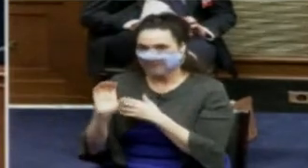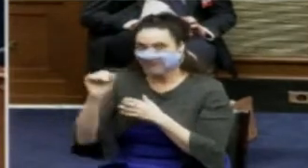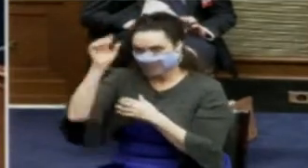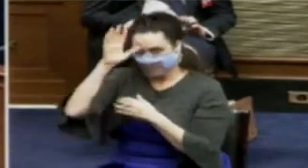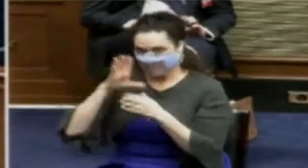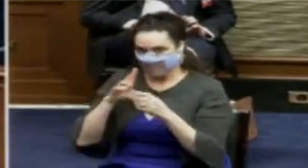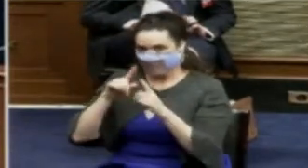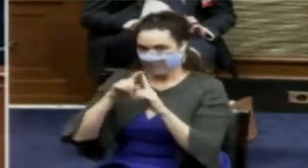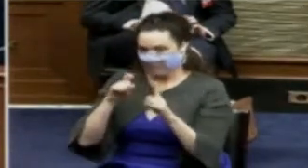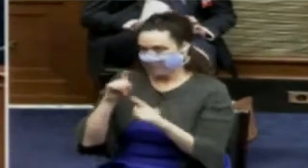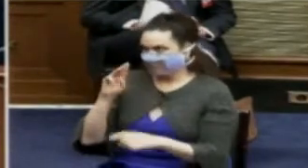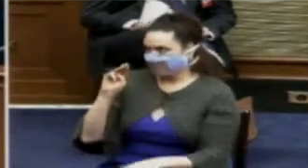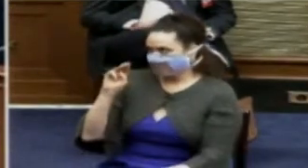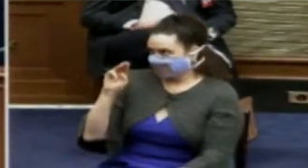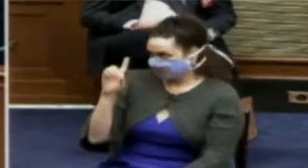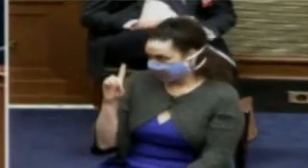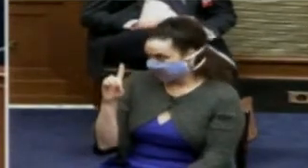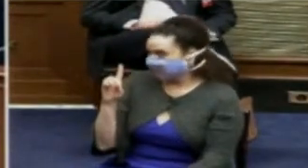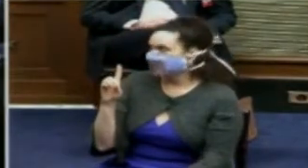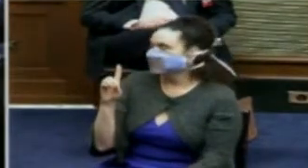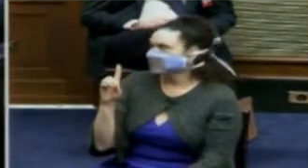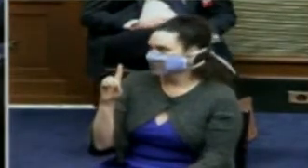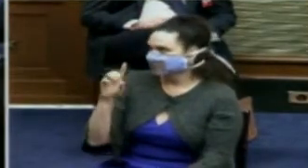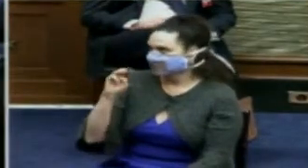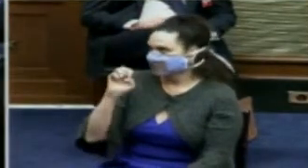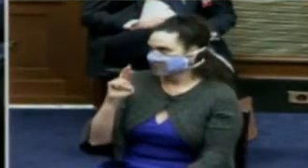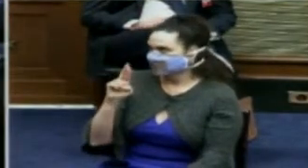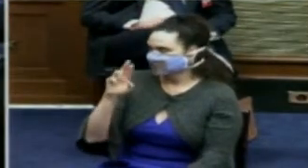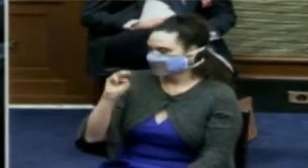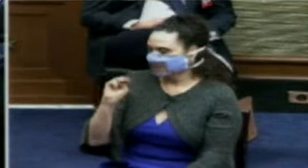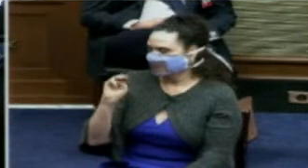Mfume, you are now recognized for 5 minutes.